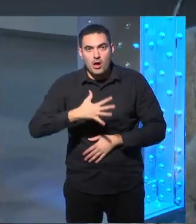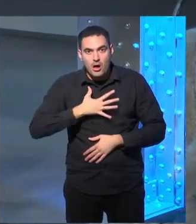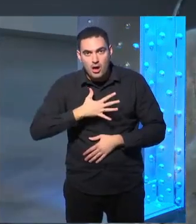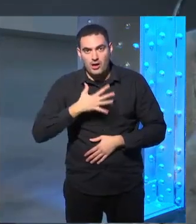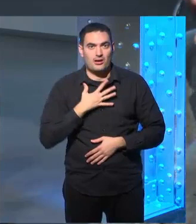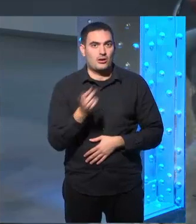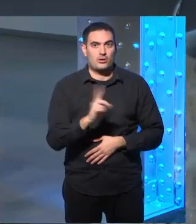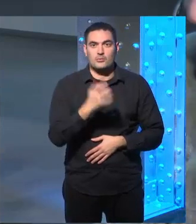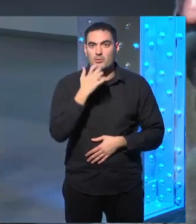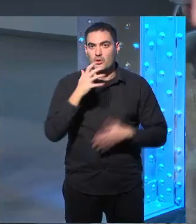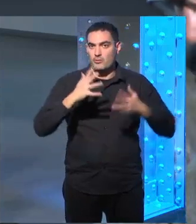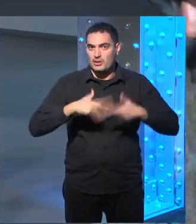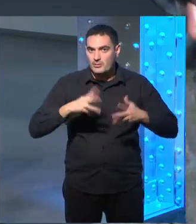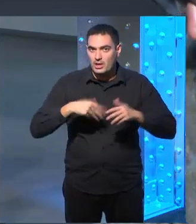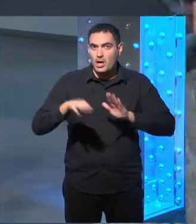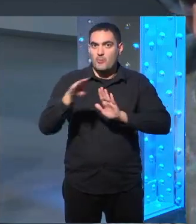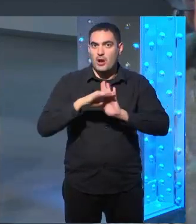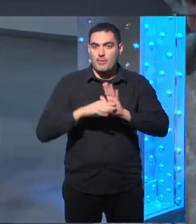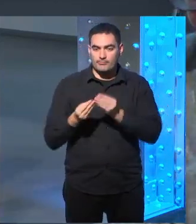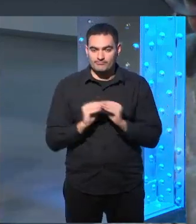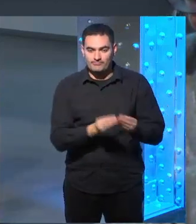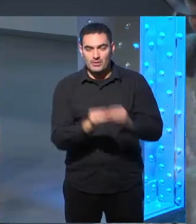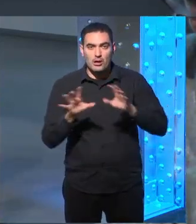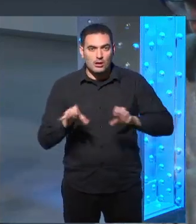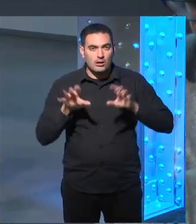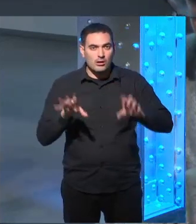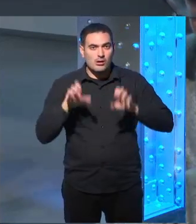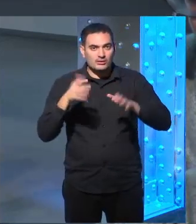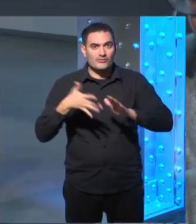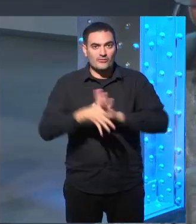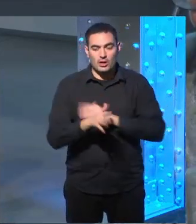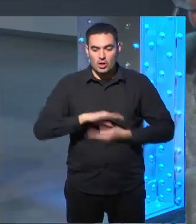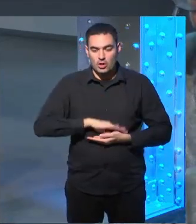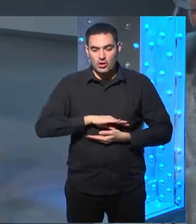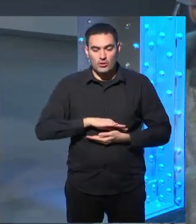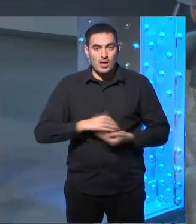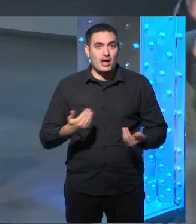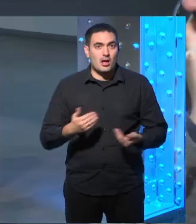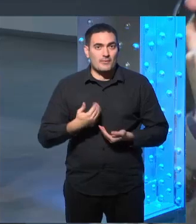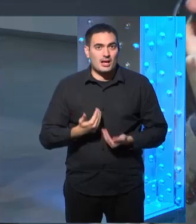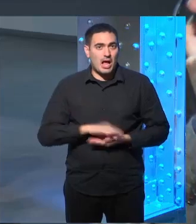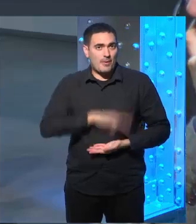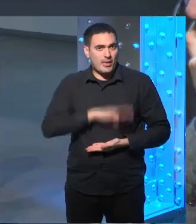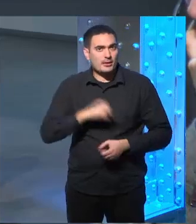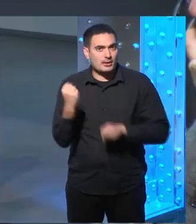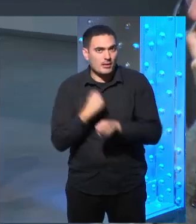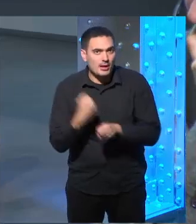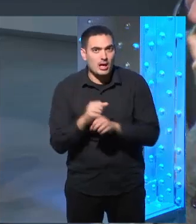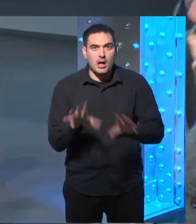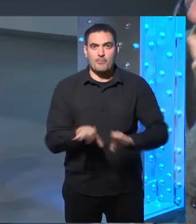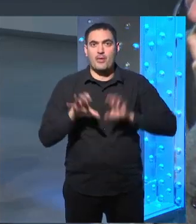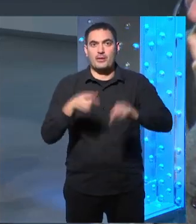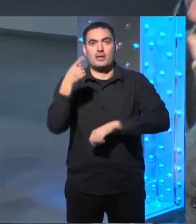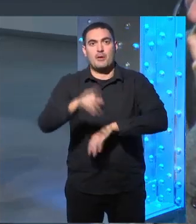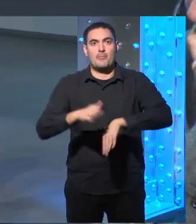he answered that we used to go to the gym not to win a gold medal in the Olympics, but just to train our